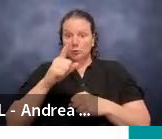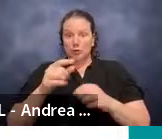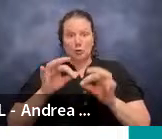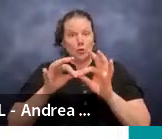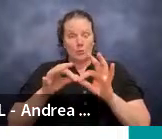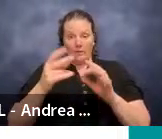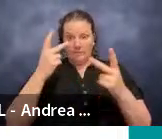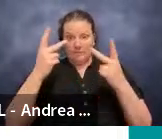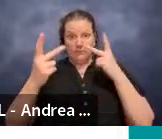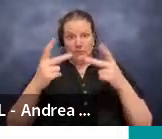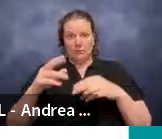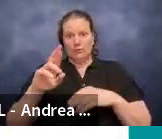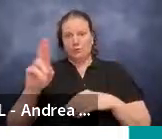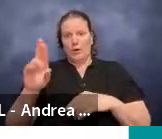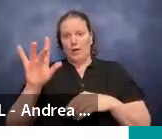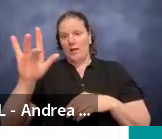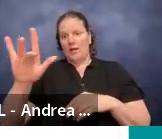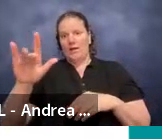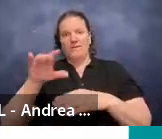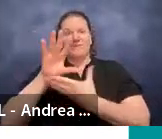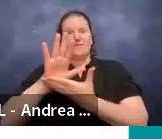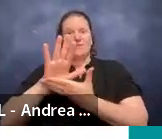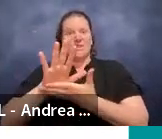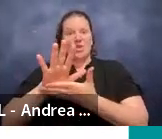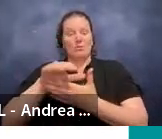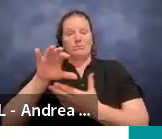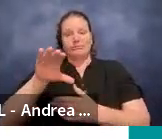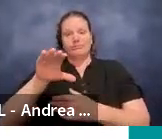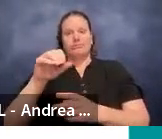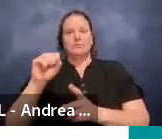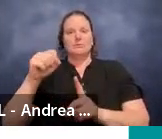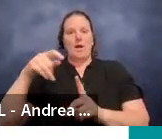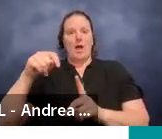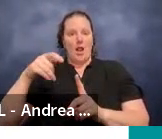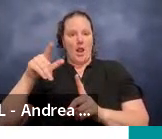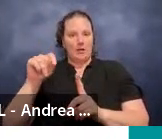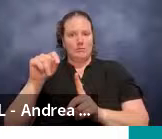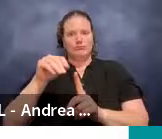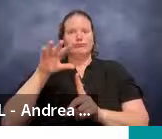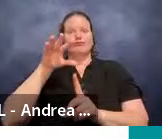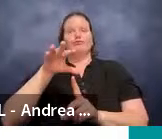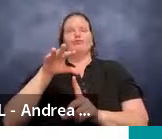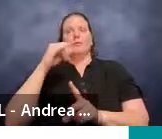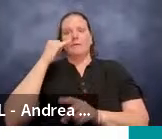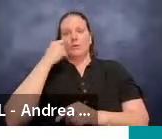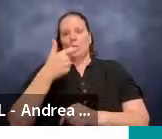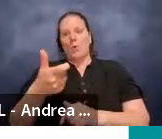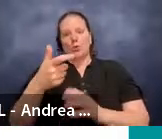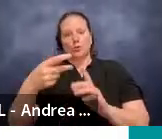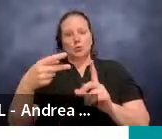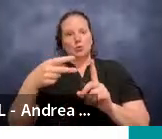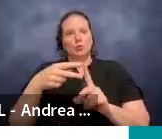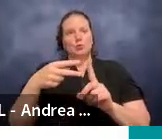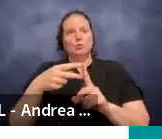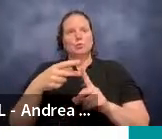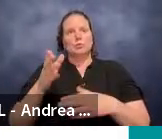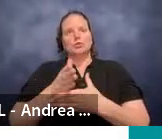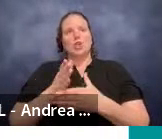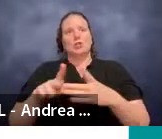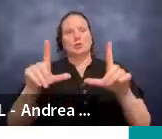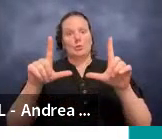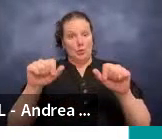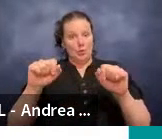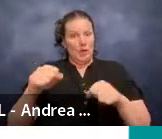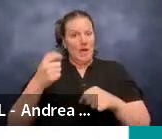always visible, please right-click their video and select Spotlight Video. For those watching on YouTube, when we screen share, you will be able